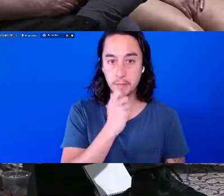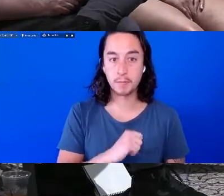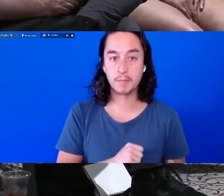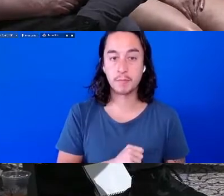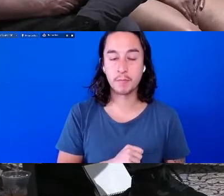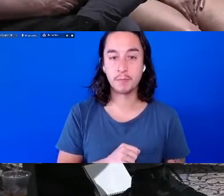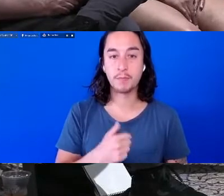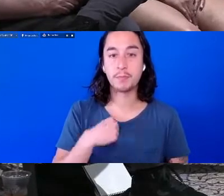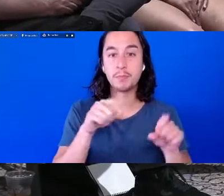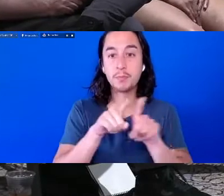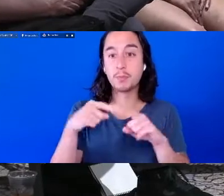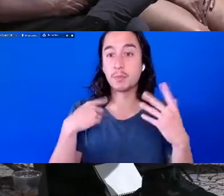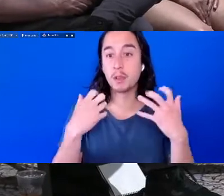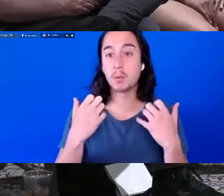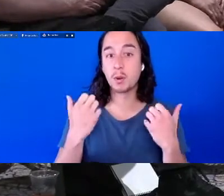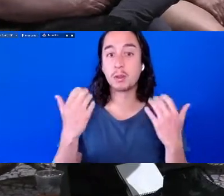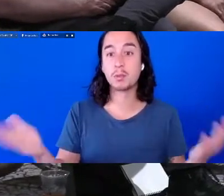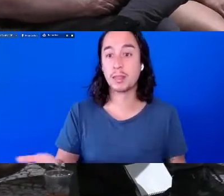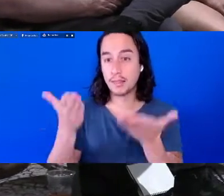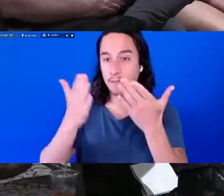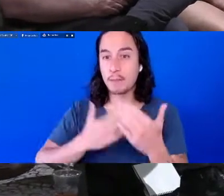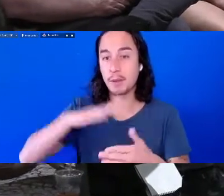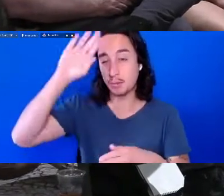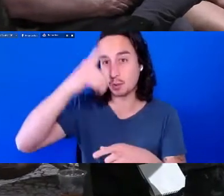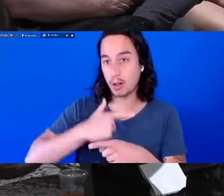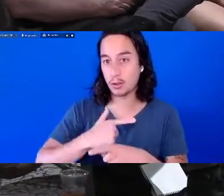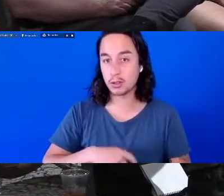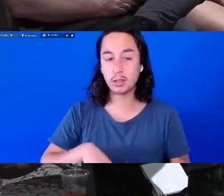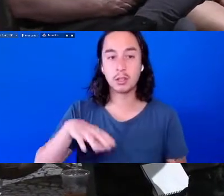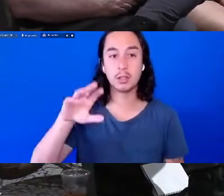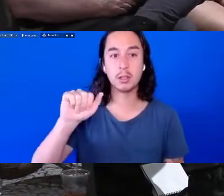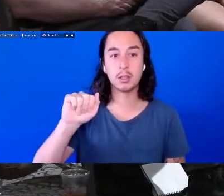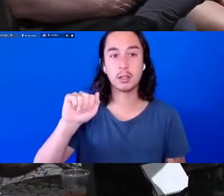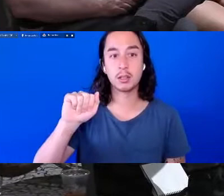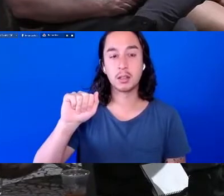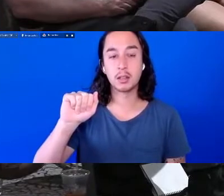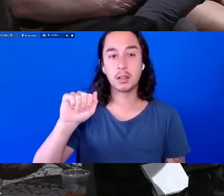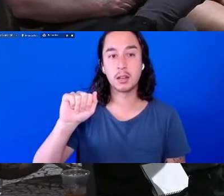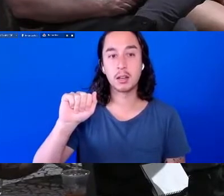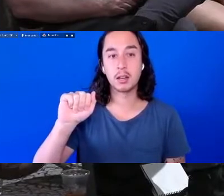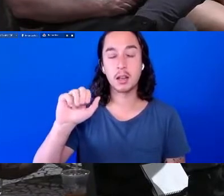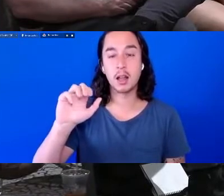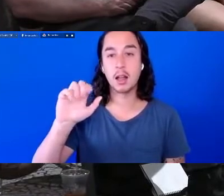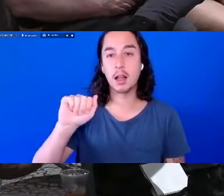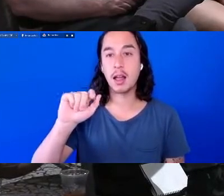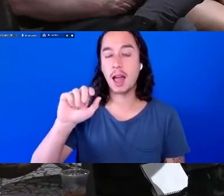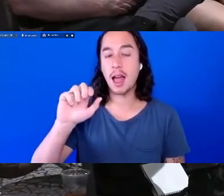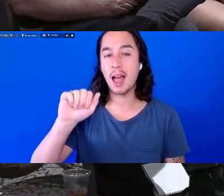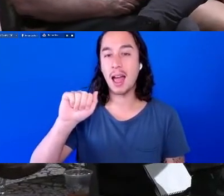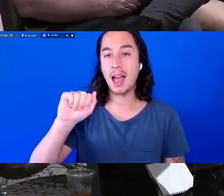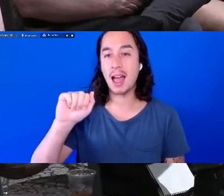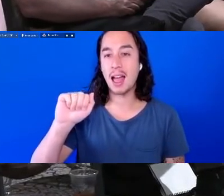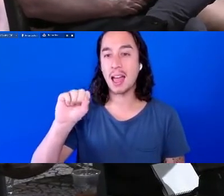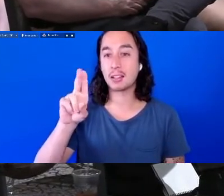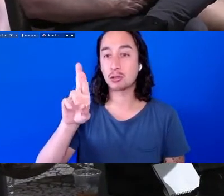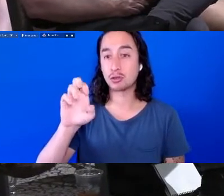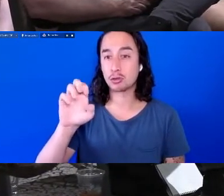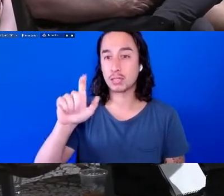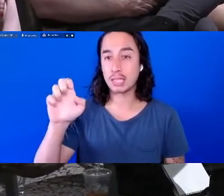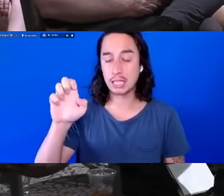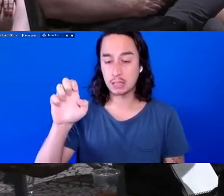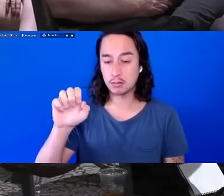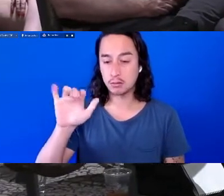and I also want to lift my brothers, Azure Lee Osborne, Jair